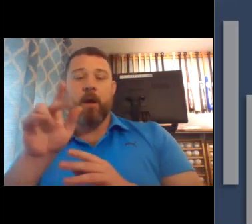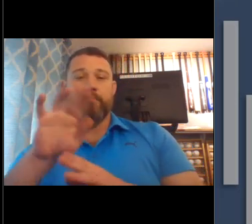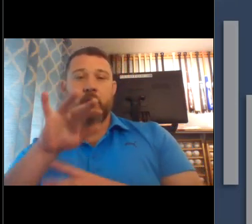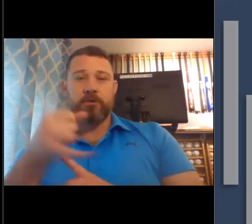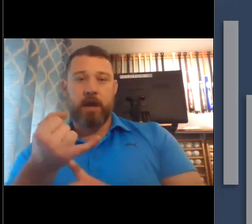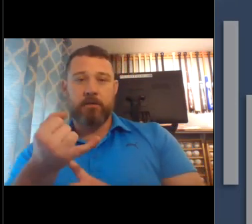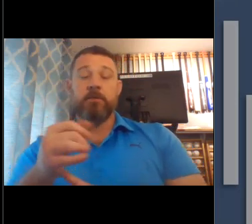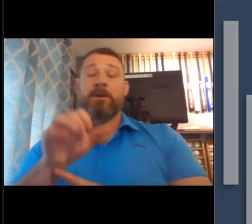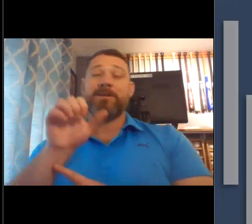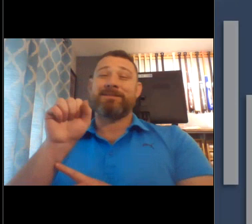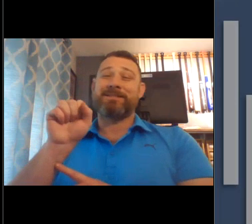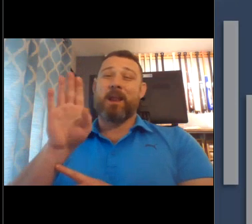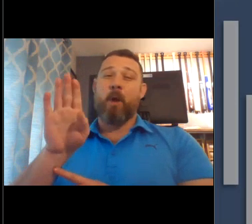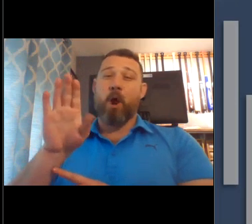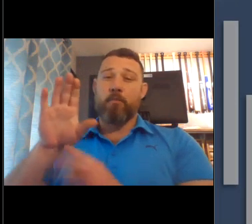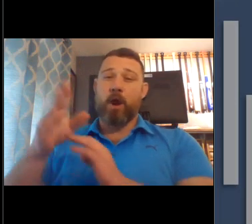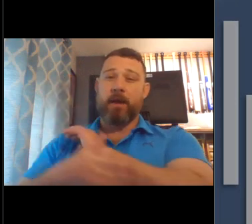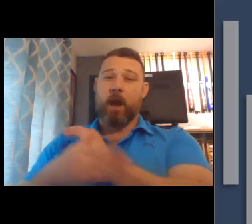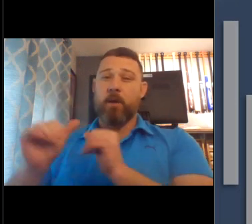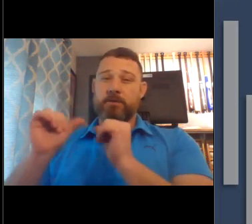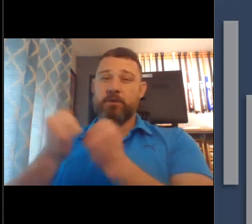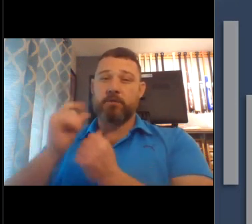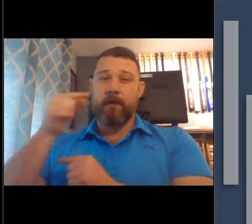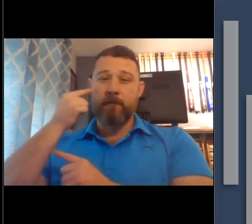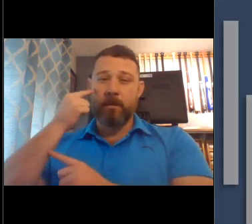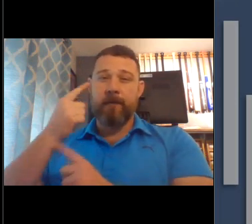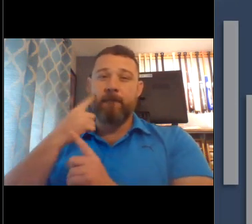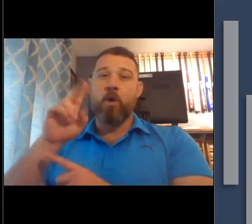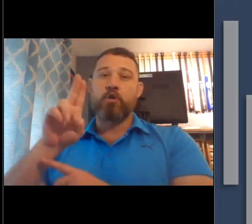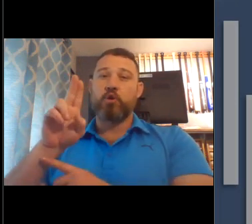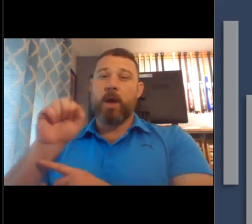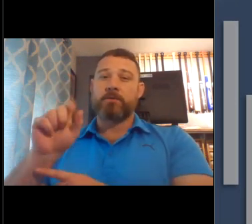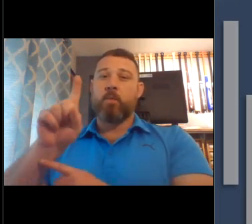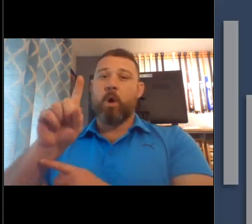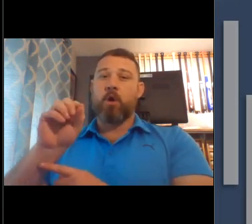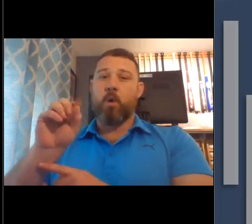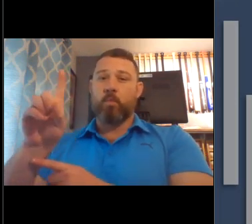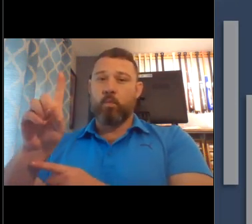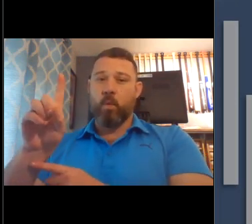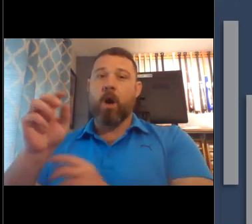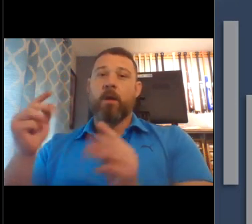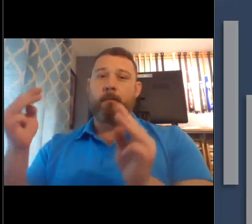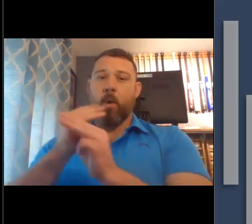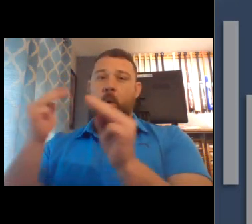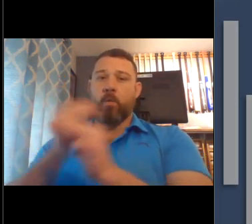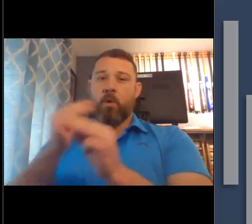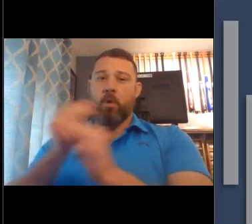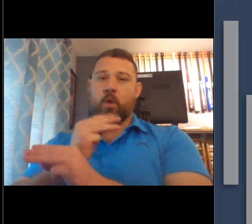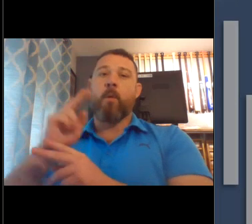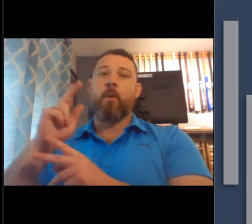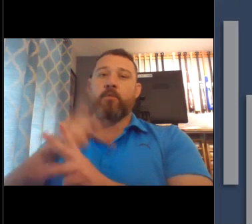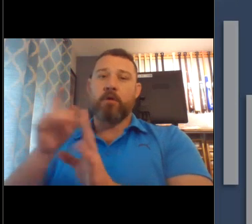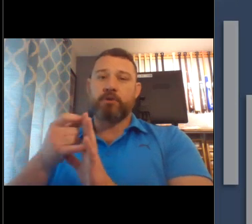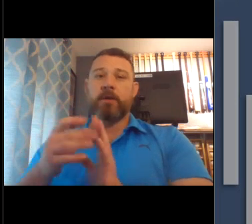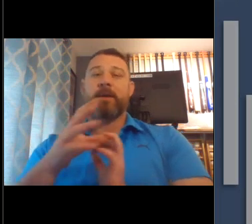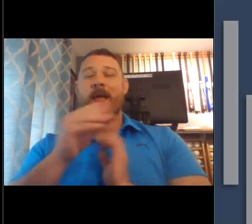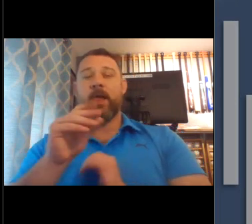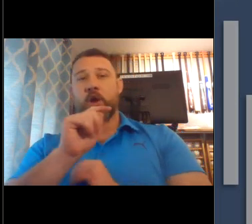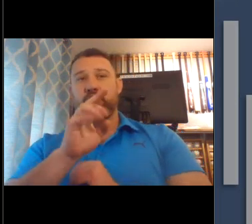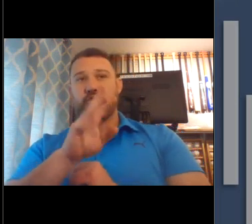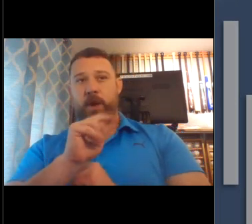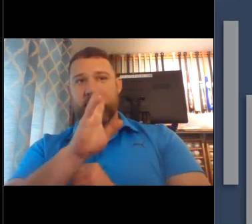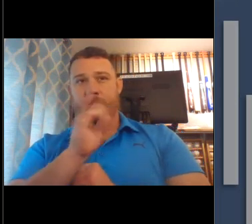Barbara County Association of Governments for the US 101 multimodal corridor project, and the Trans-Bay Joint Powers Authority for